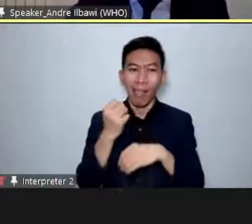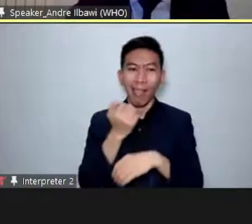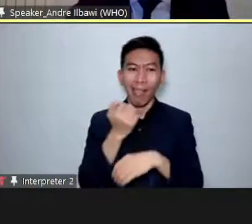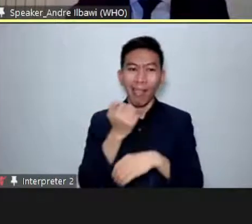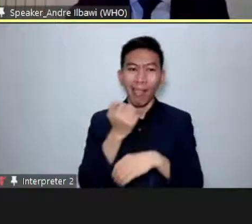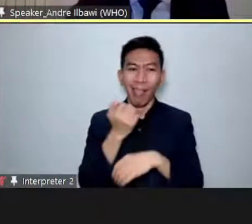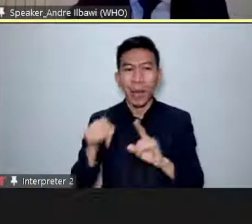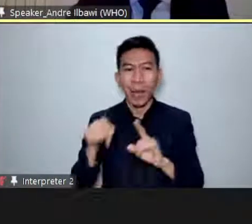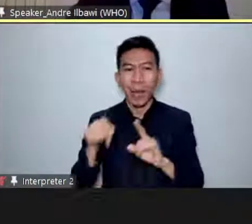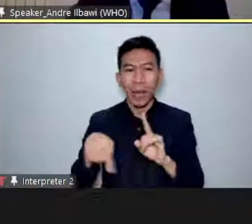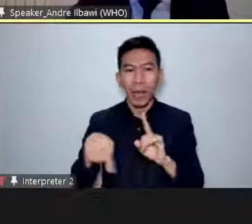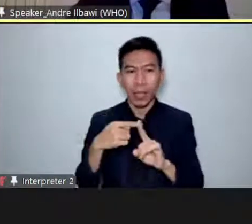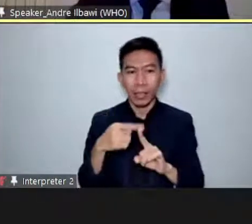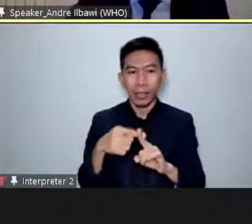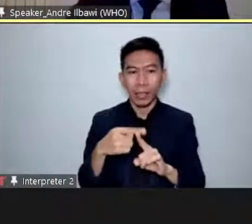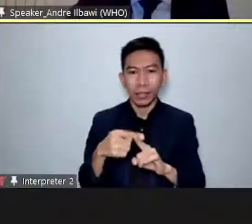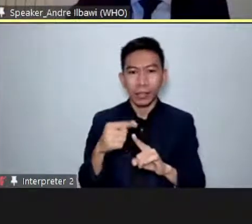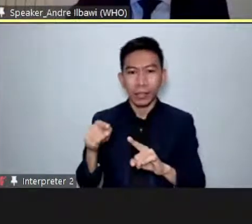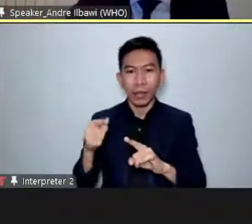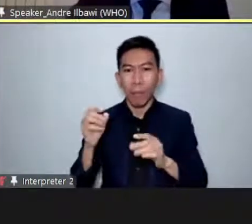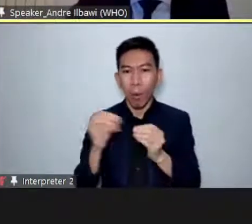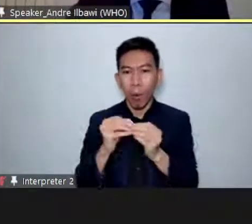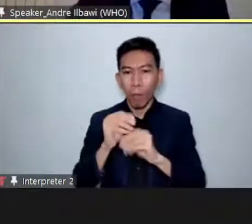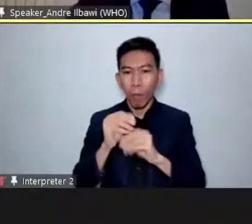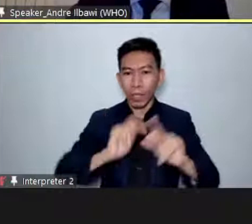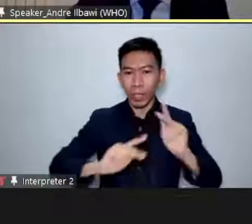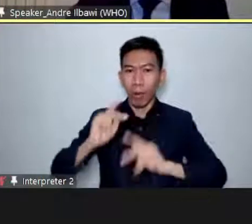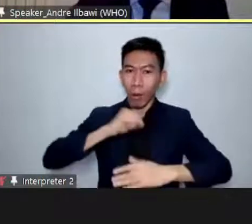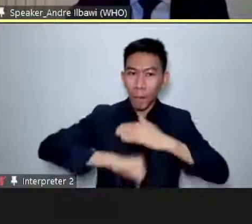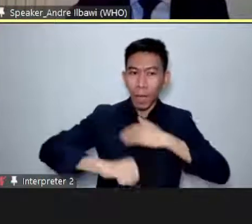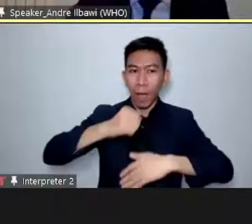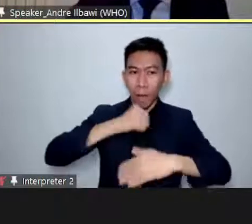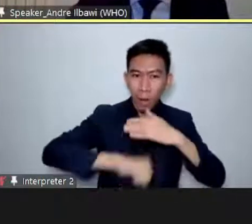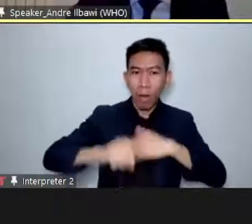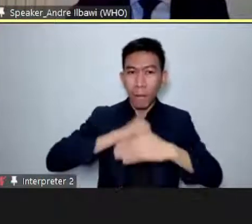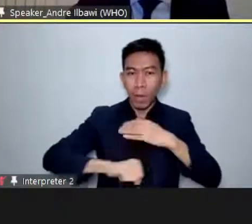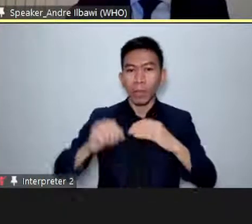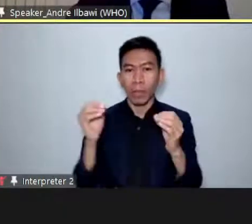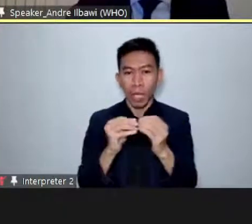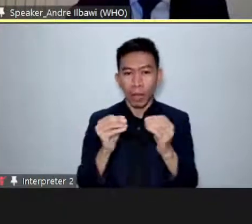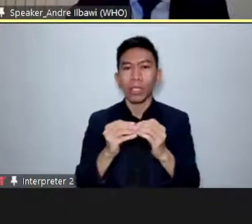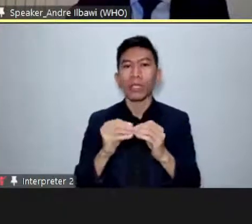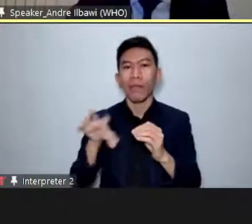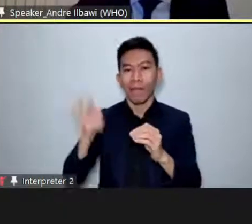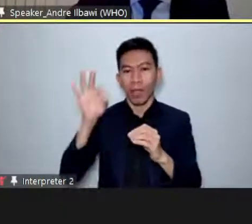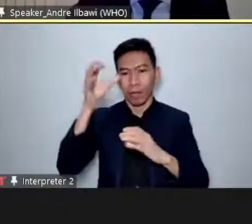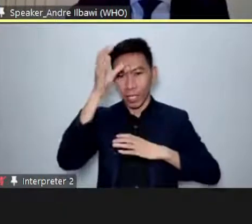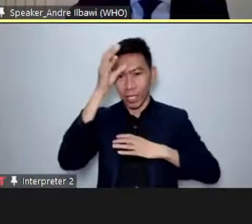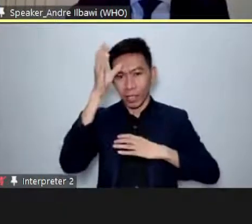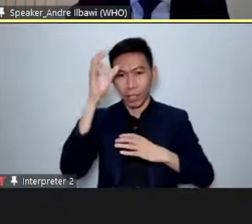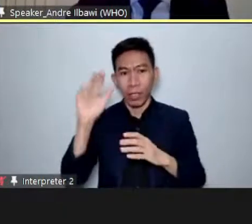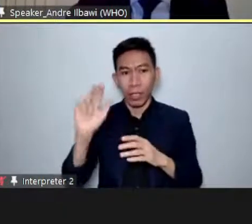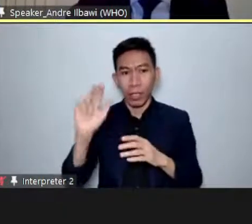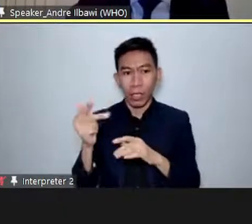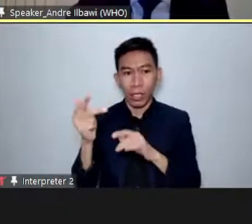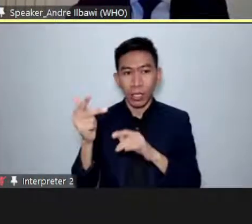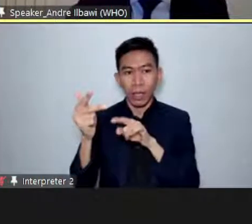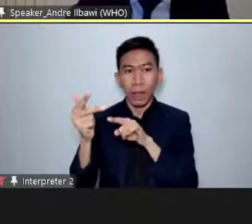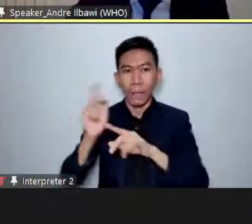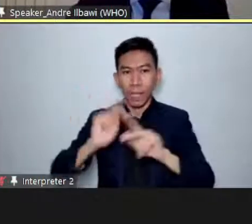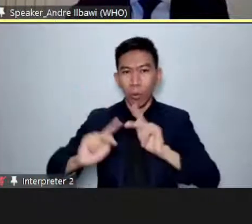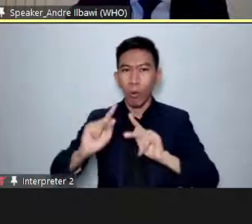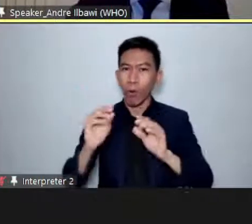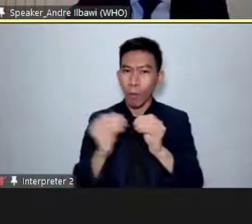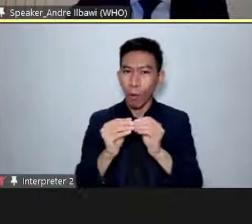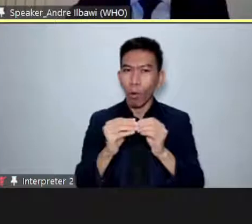people being born each year and therefore more people being diagnosed with cancer. Third, people are living longer. We know cancer increases